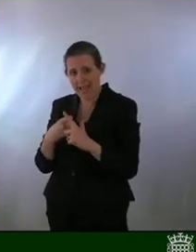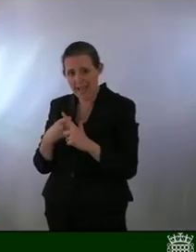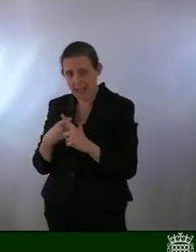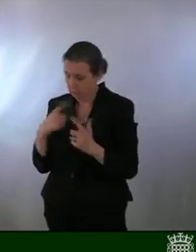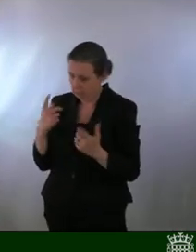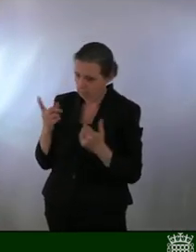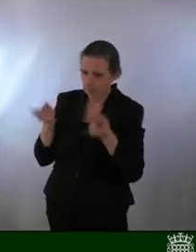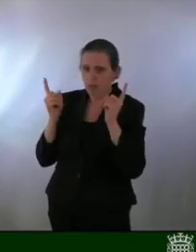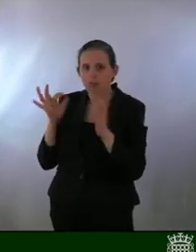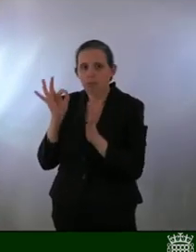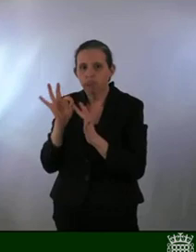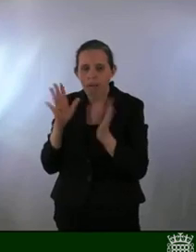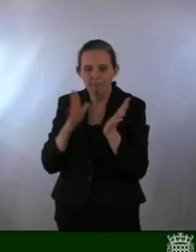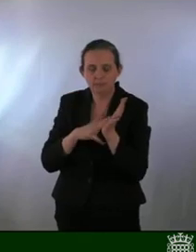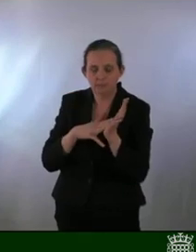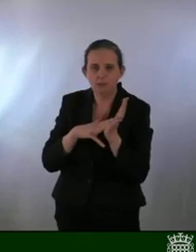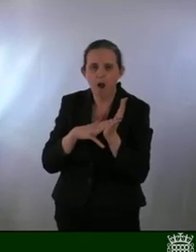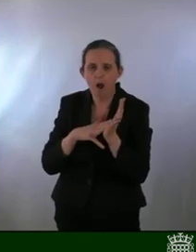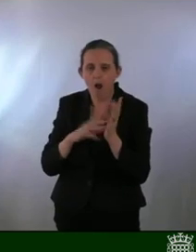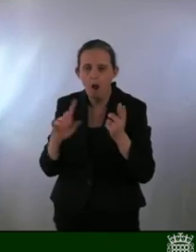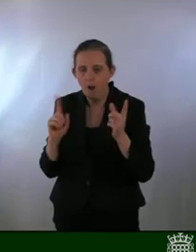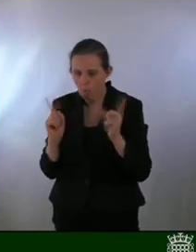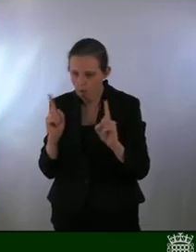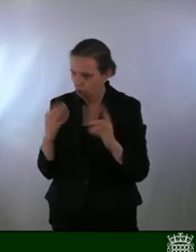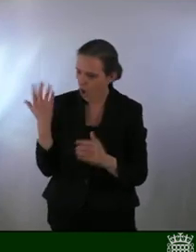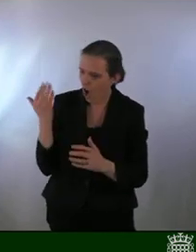actually ordering the NHS to